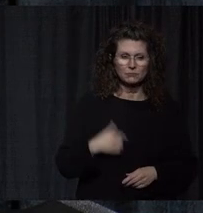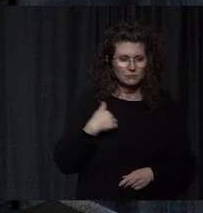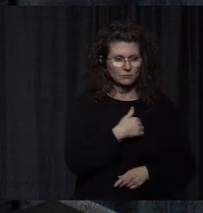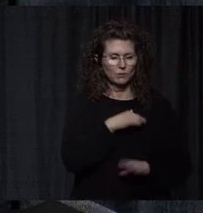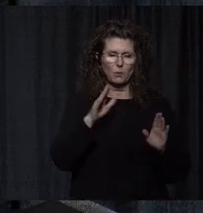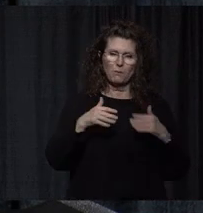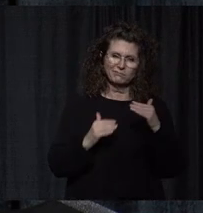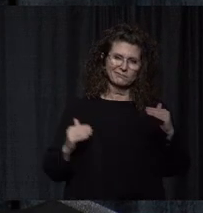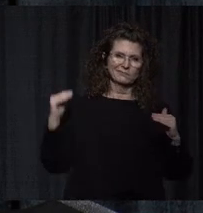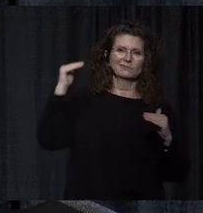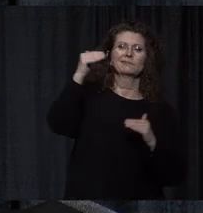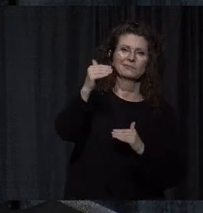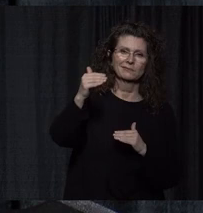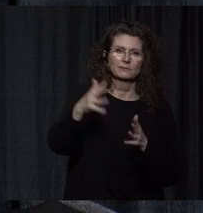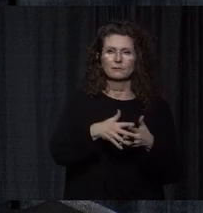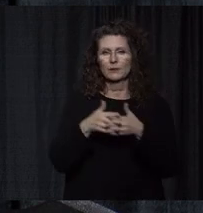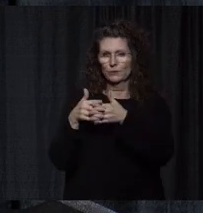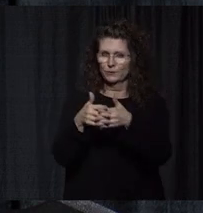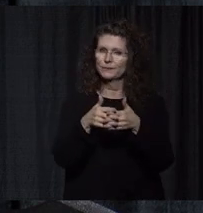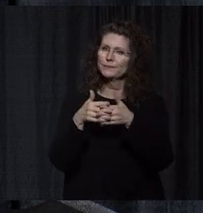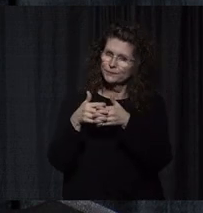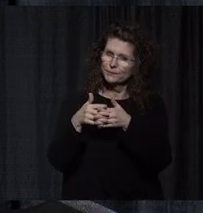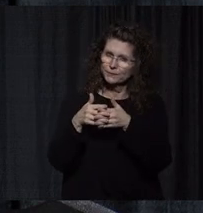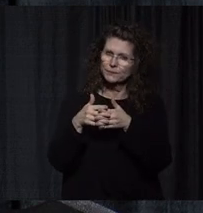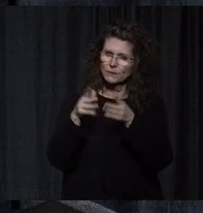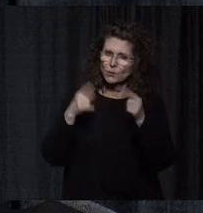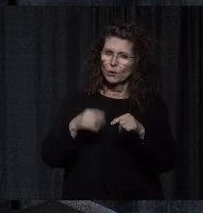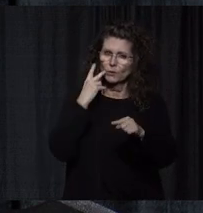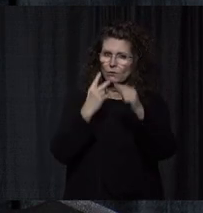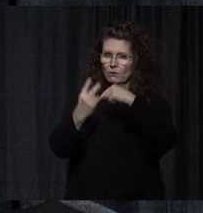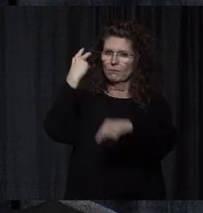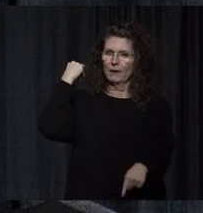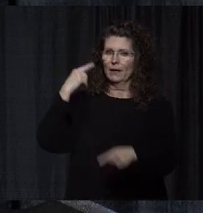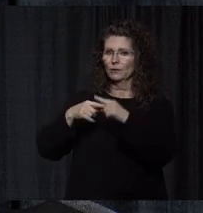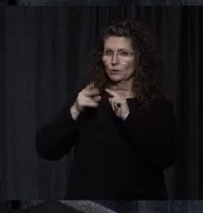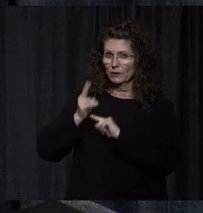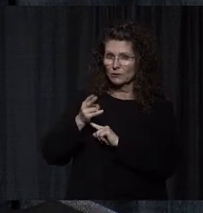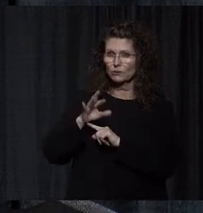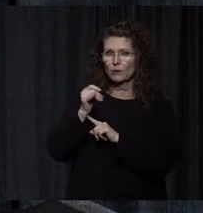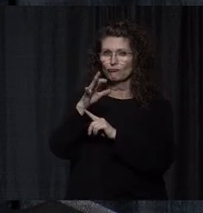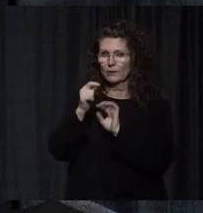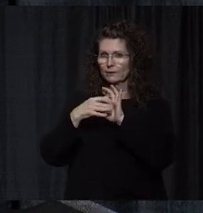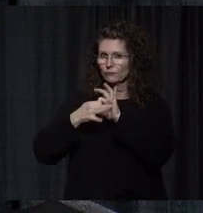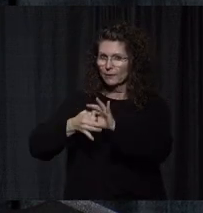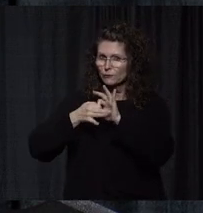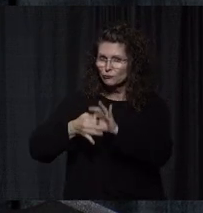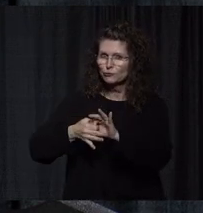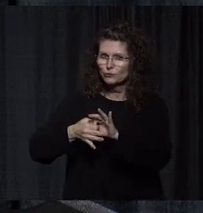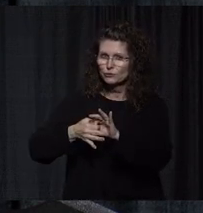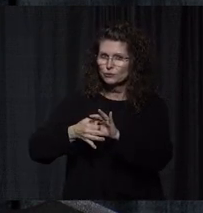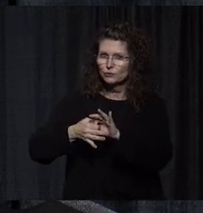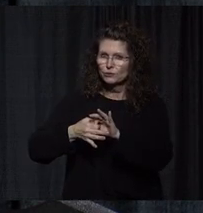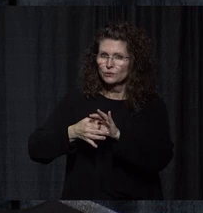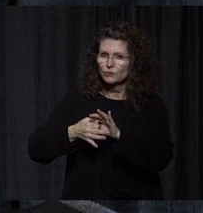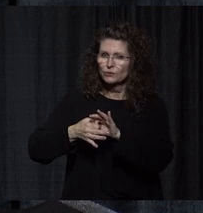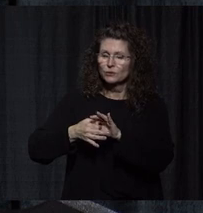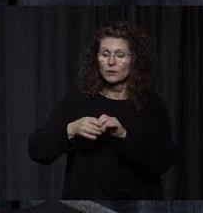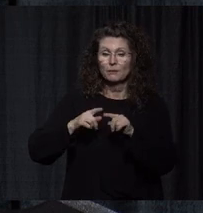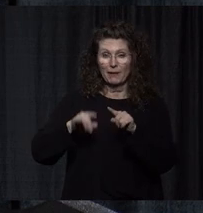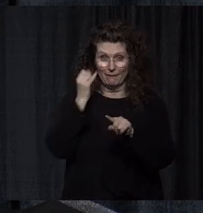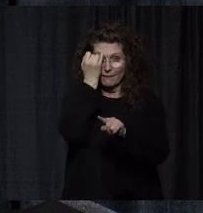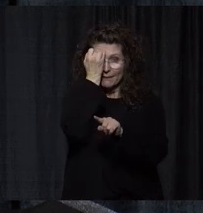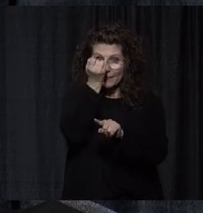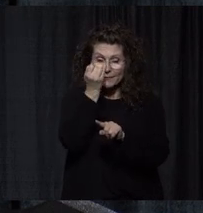being far superior when it comes to our history and current race relations. But this is a dangerous notion